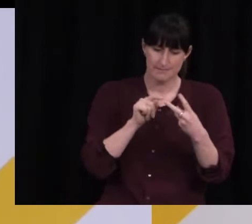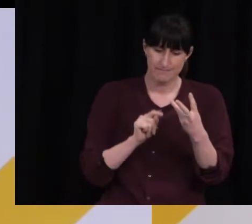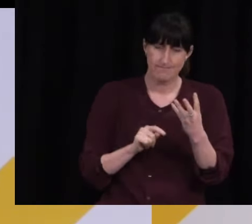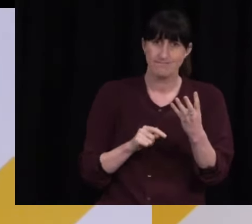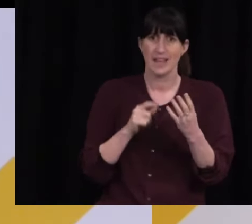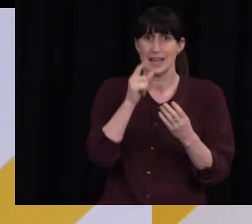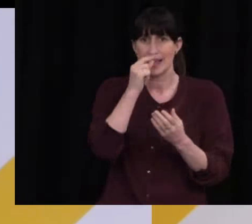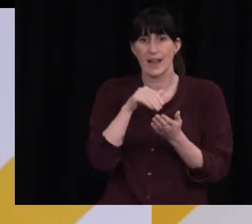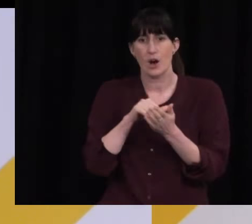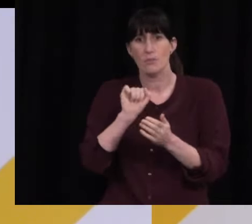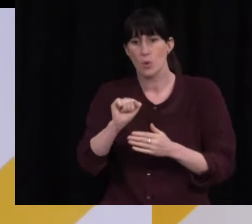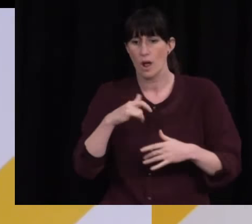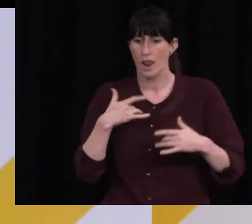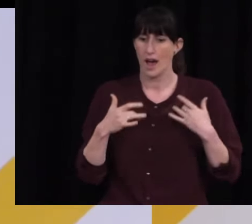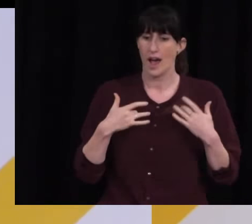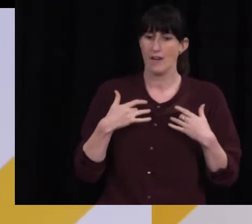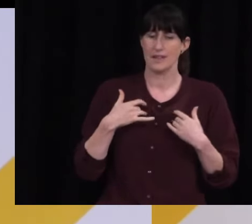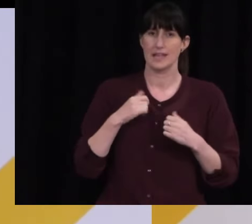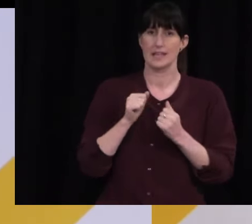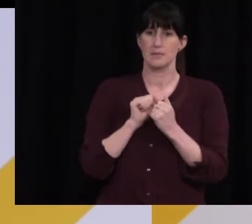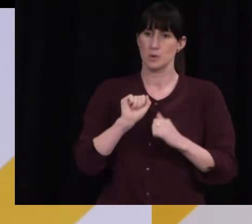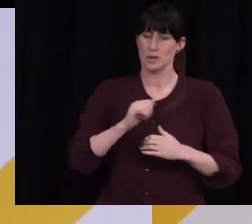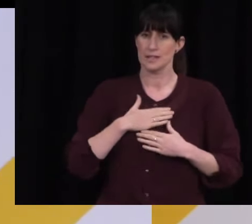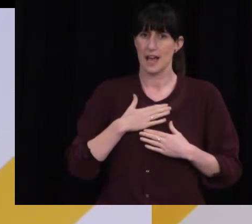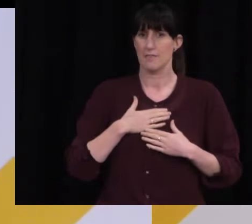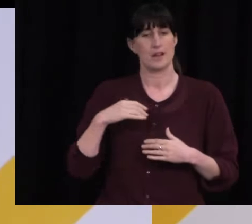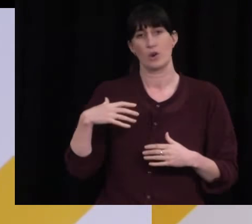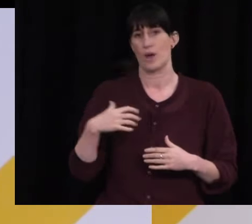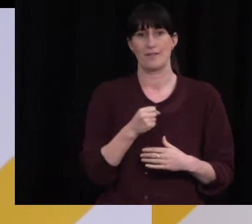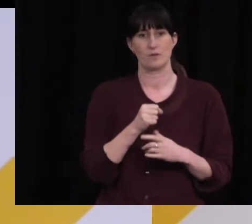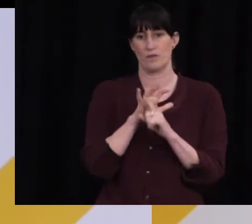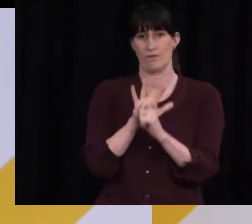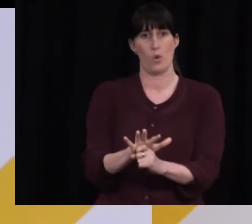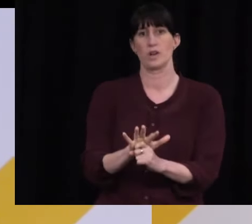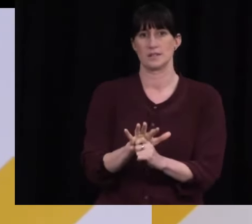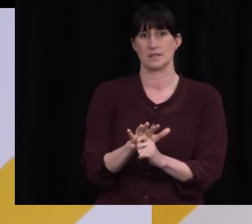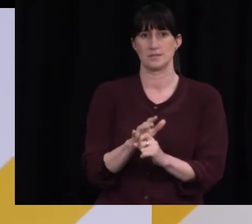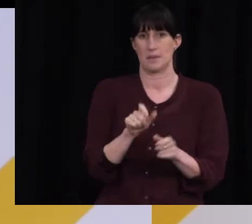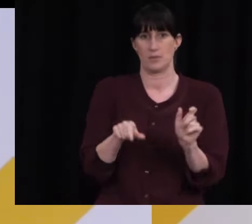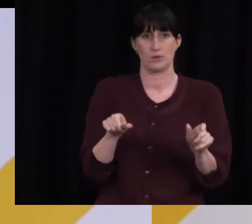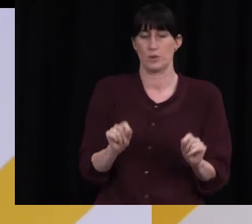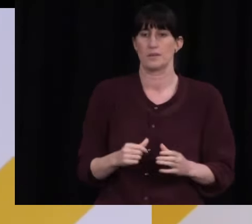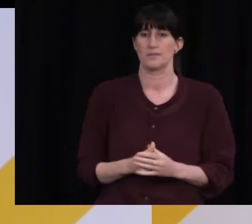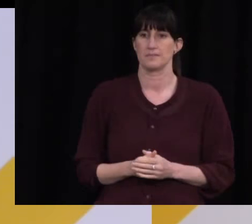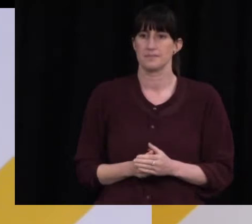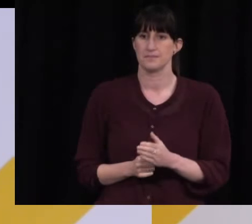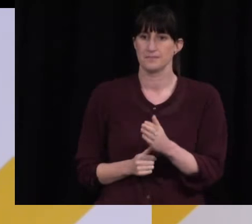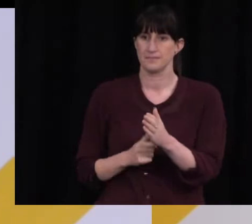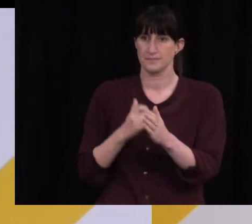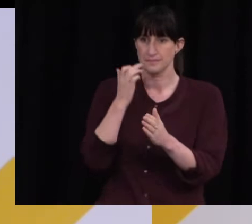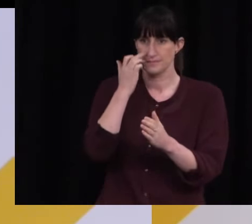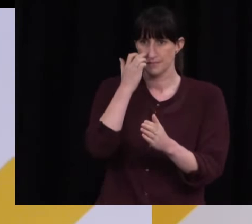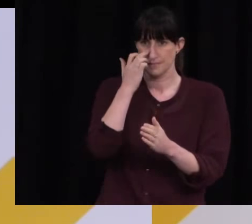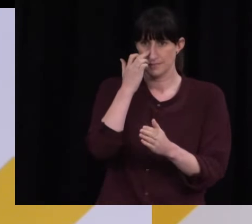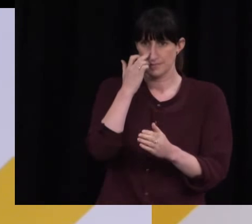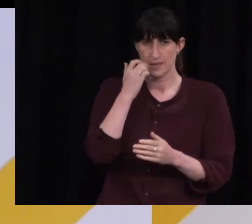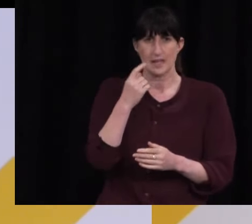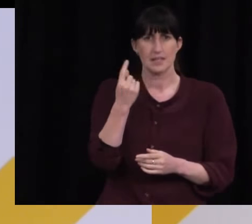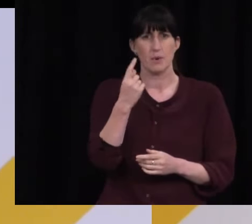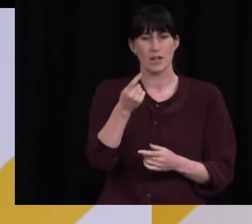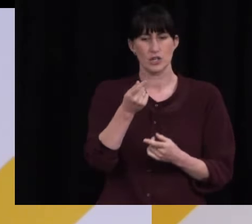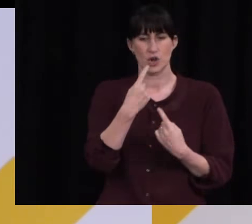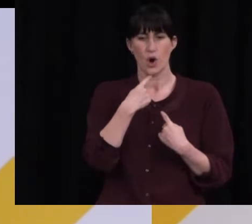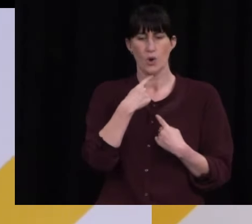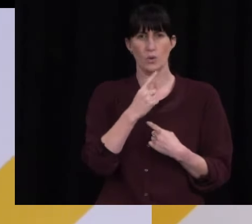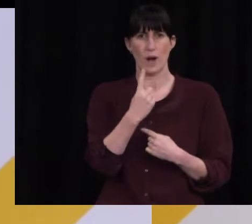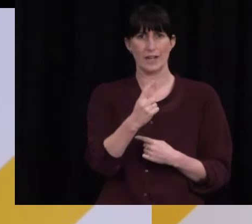health, their livelihood, without taking that extraordinary step. So, people have told One News that there's a pause on processing MIQ exemptions